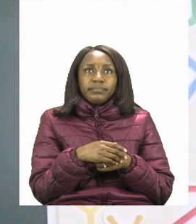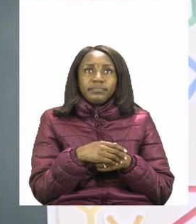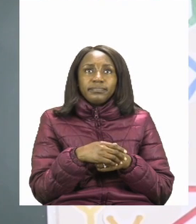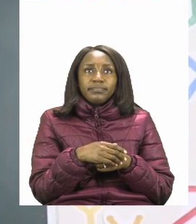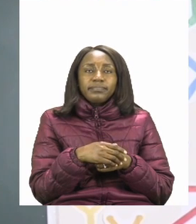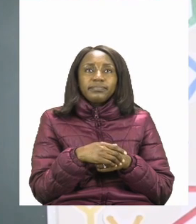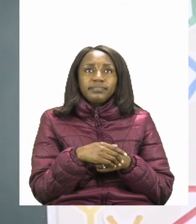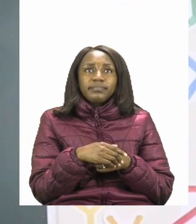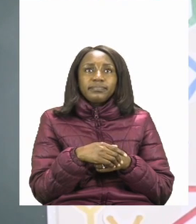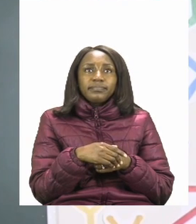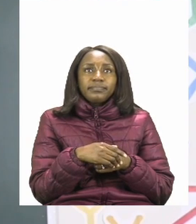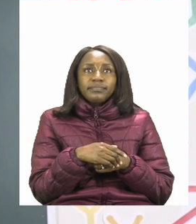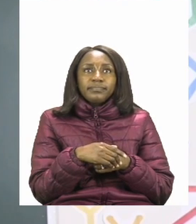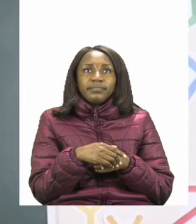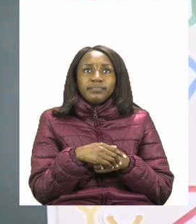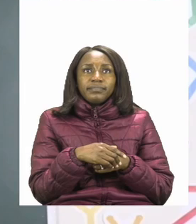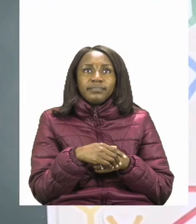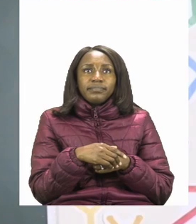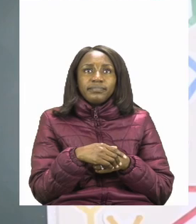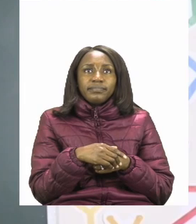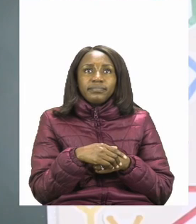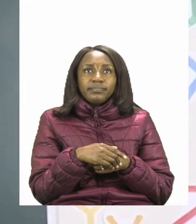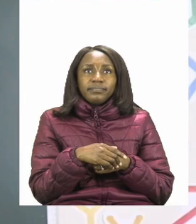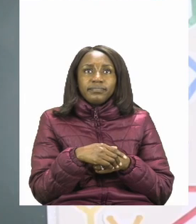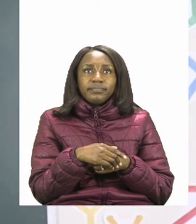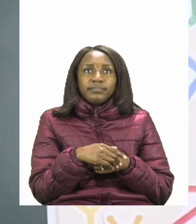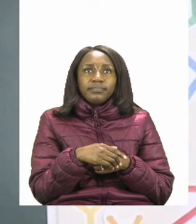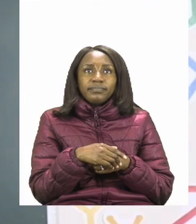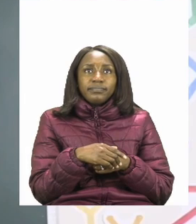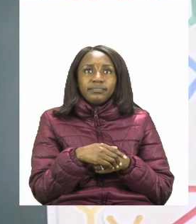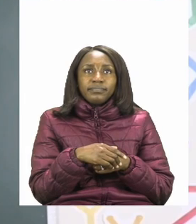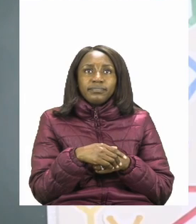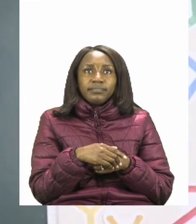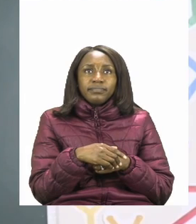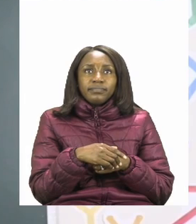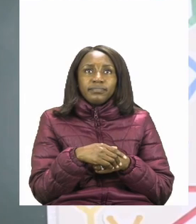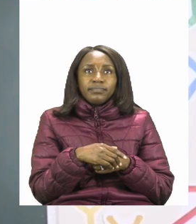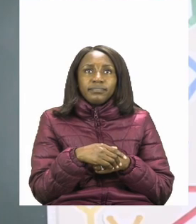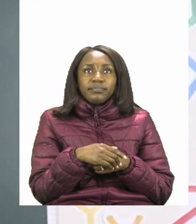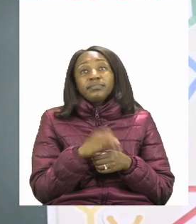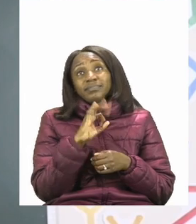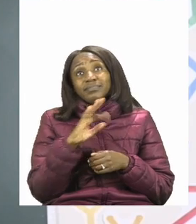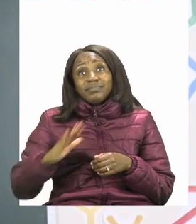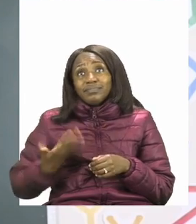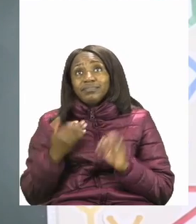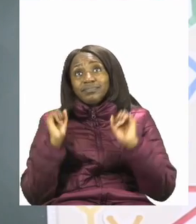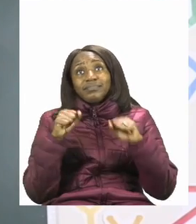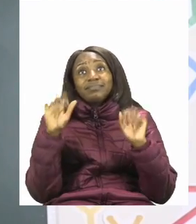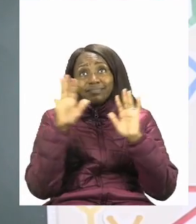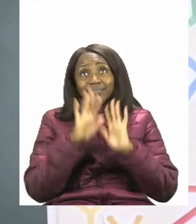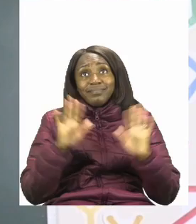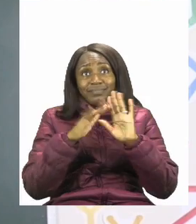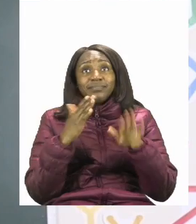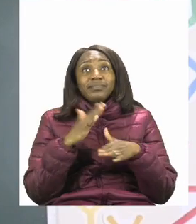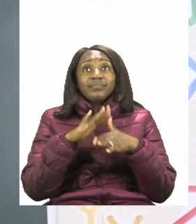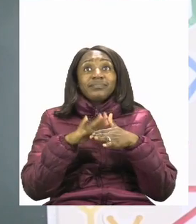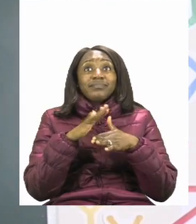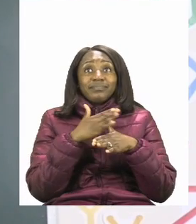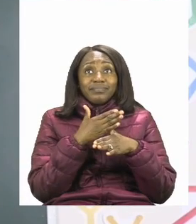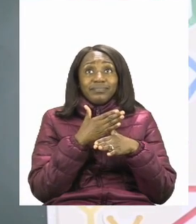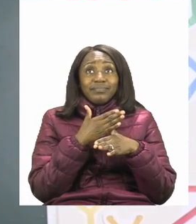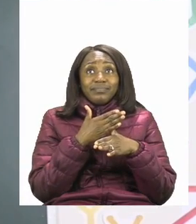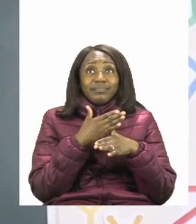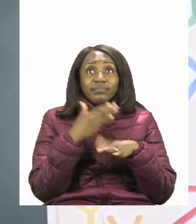shape. Make sure though that if you want a colorful cube, you can color it before you start